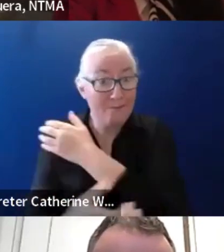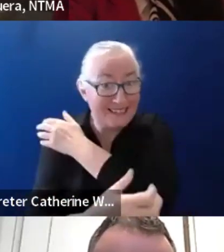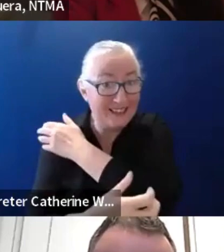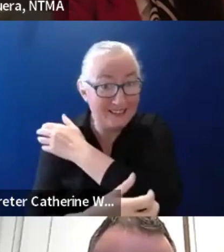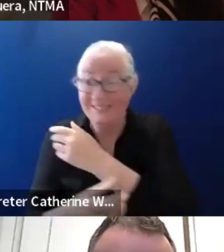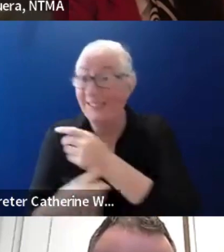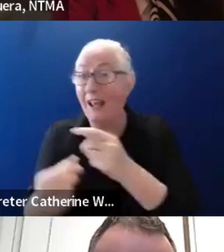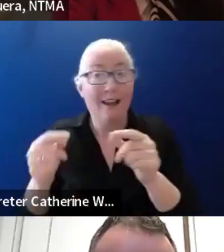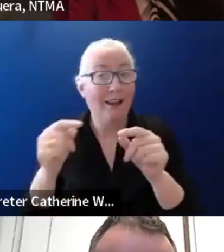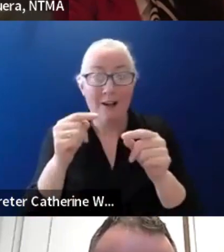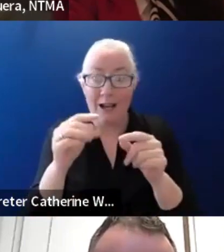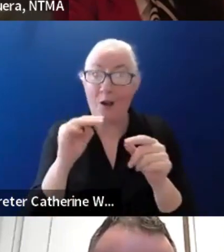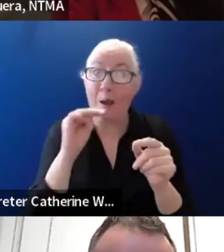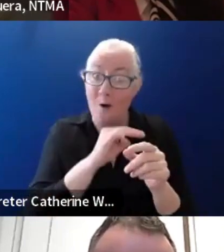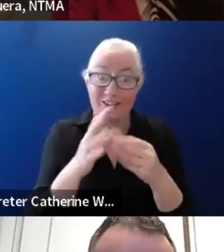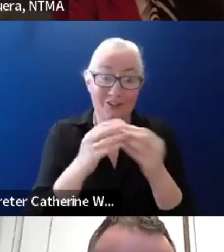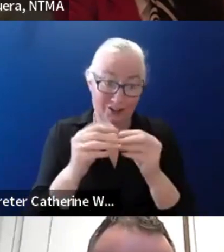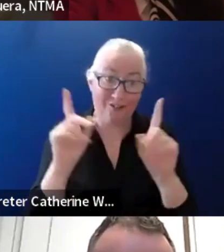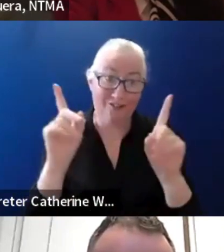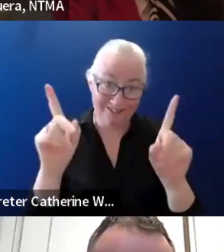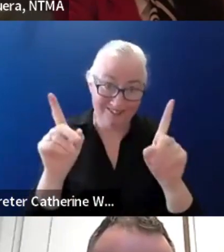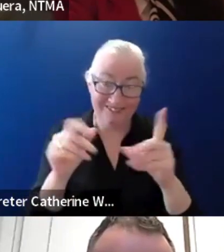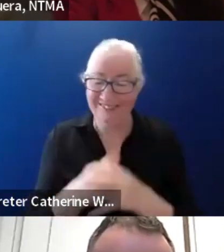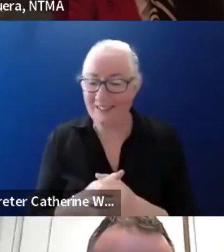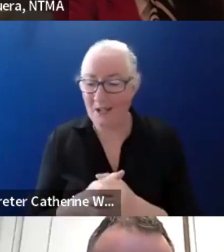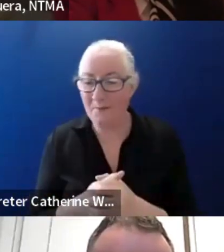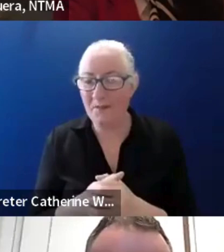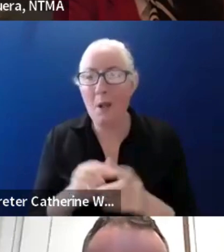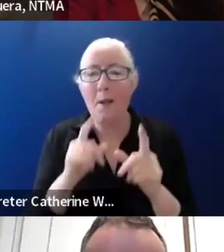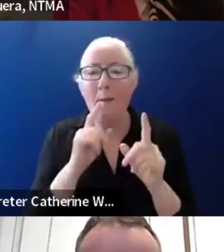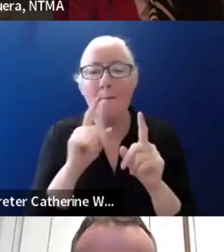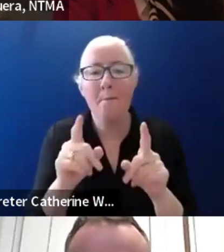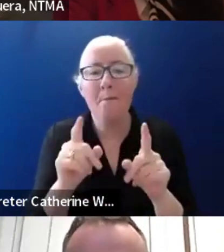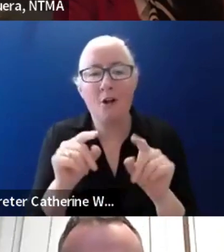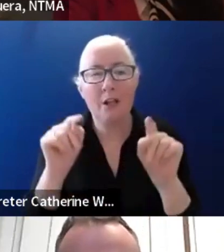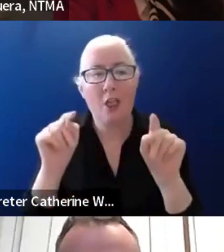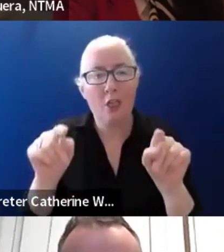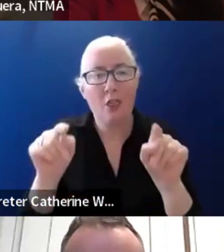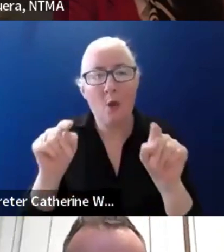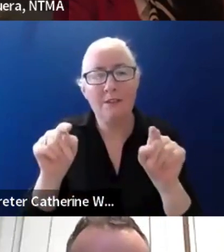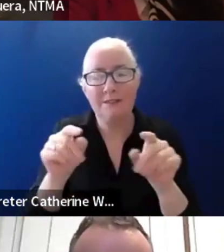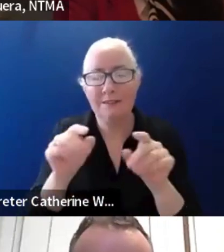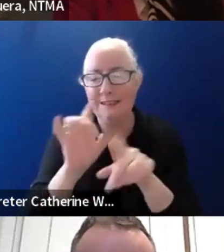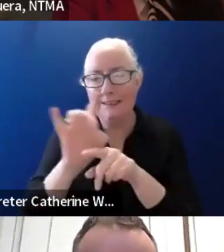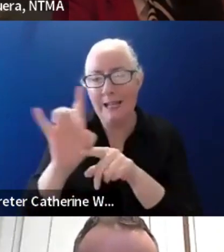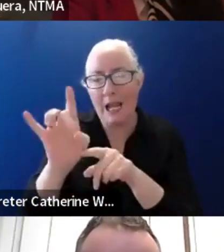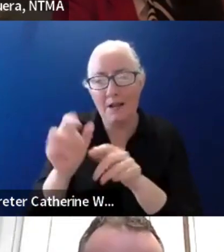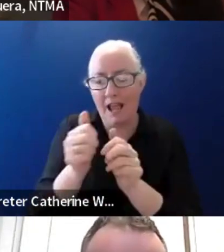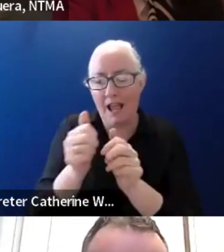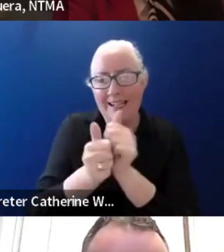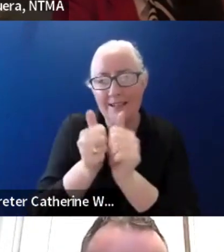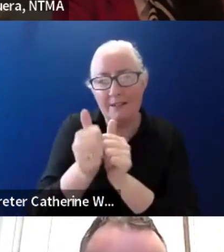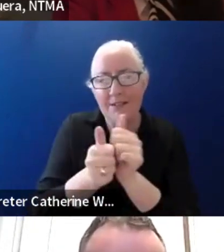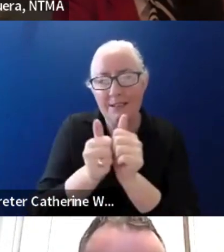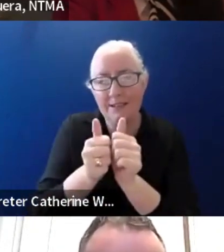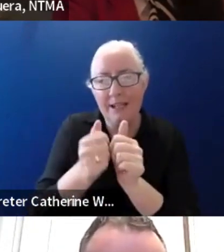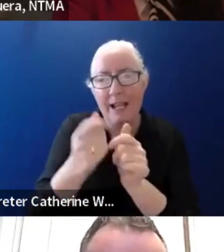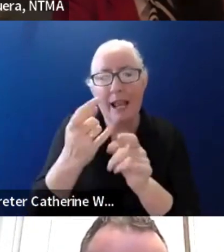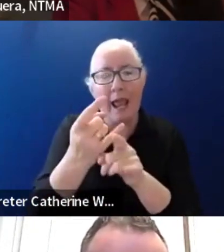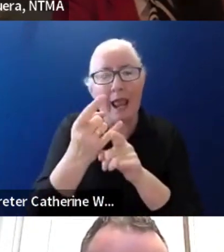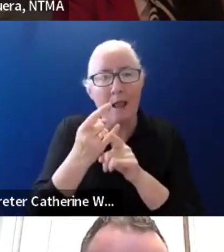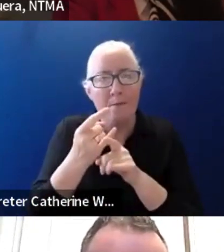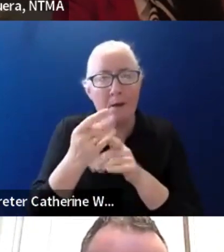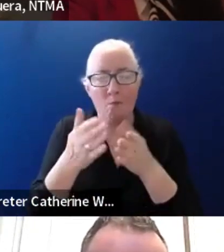the really important stuff here. But these activities, they've contributed to a